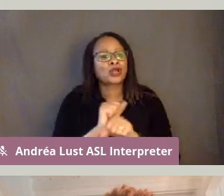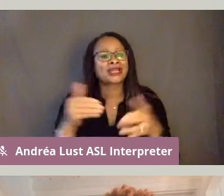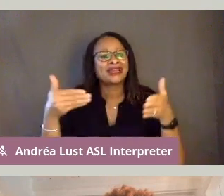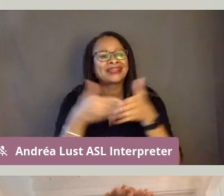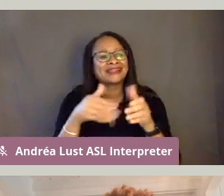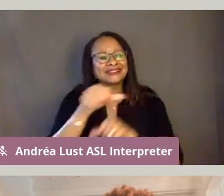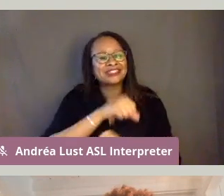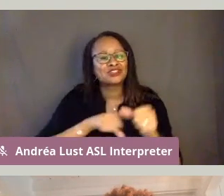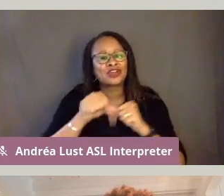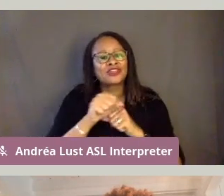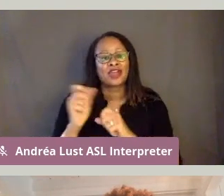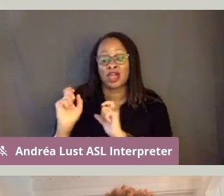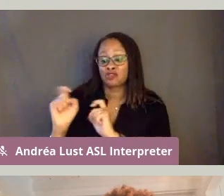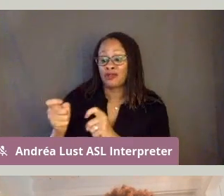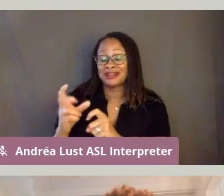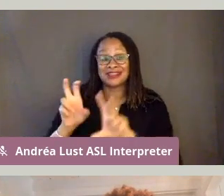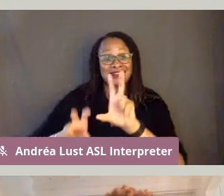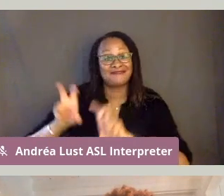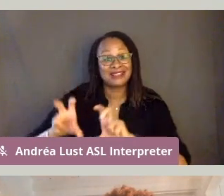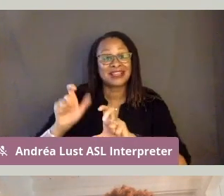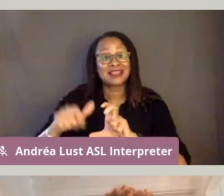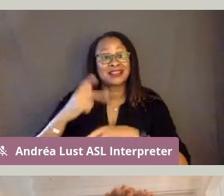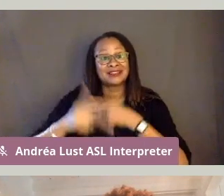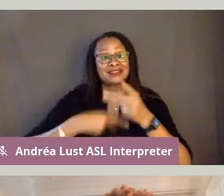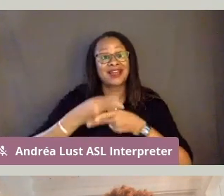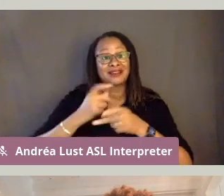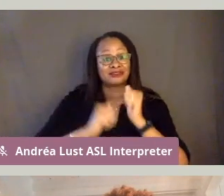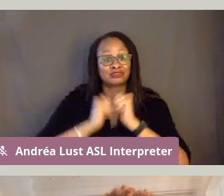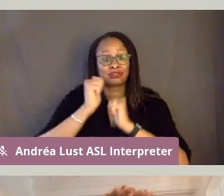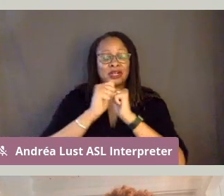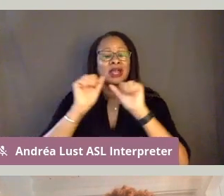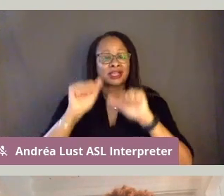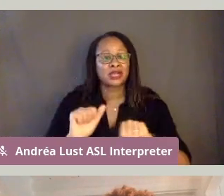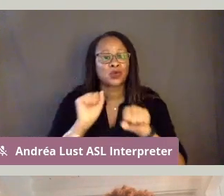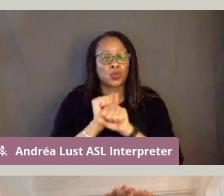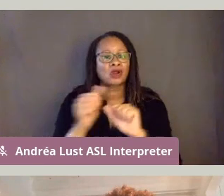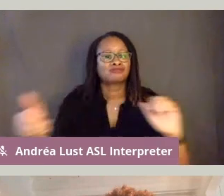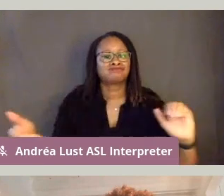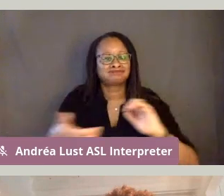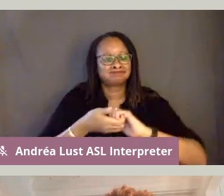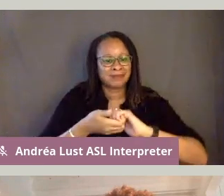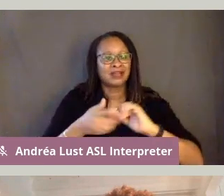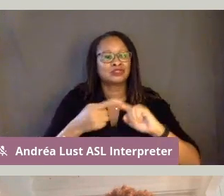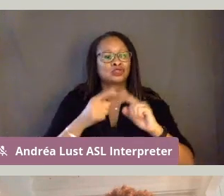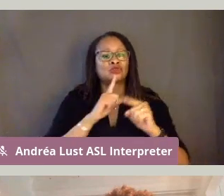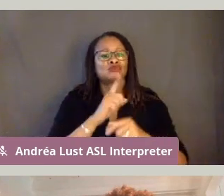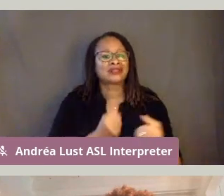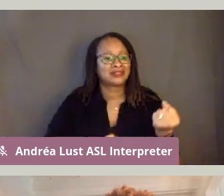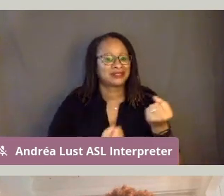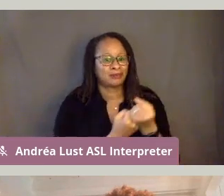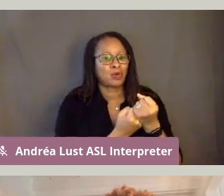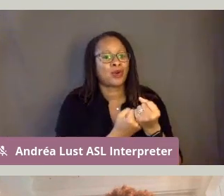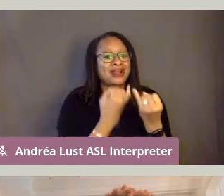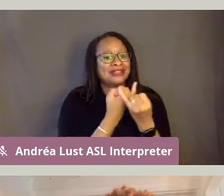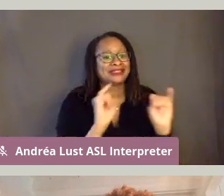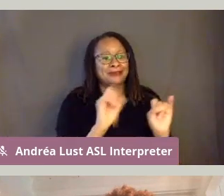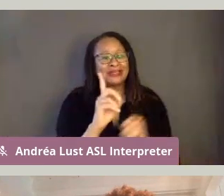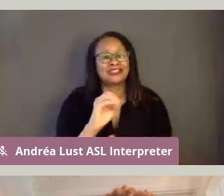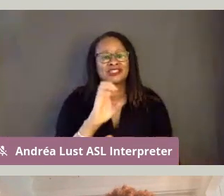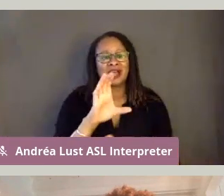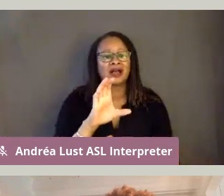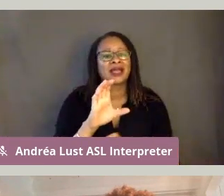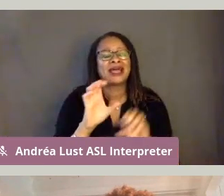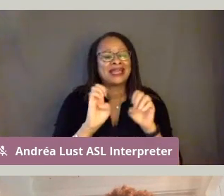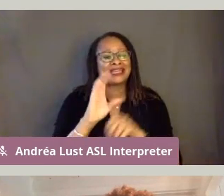and investment in these kind of structures can work in tandem to really support an independent documentary ecosystem that